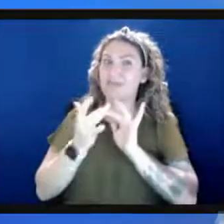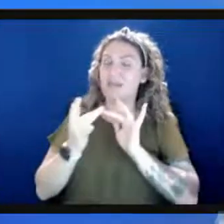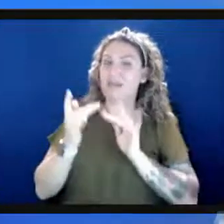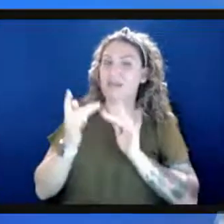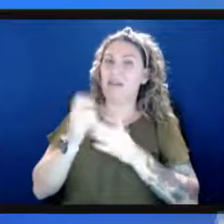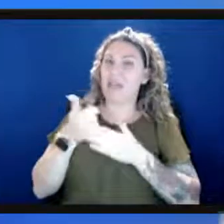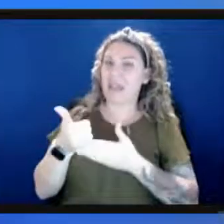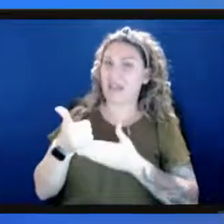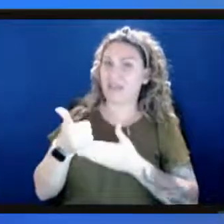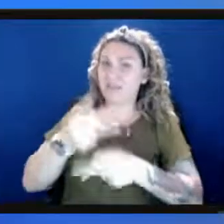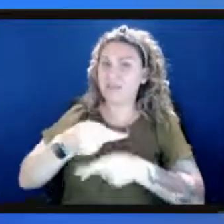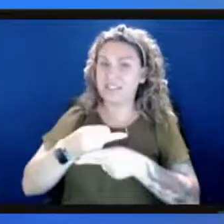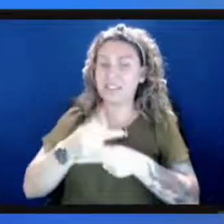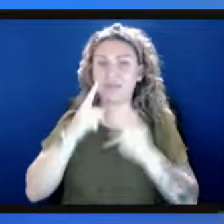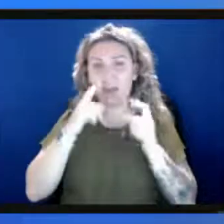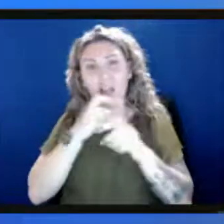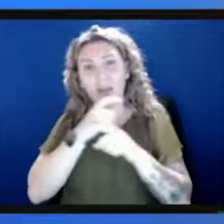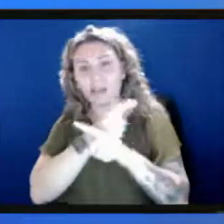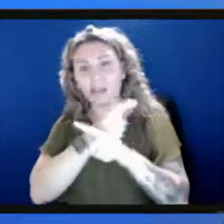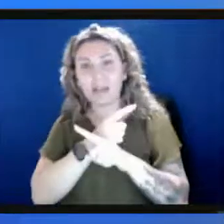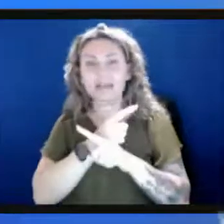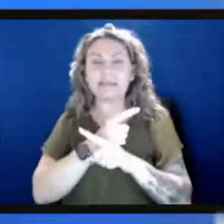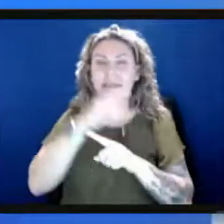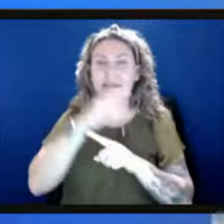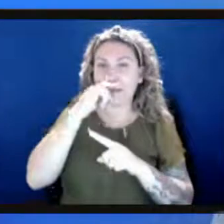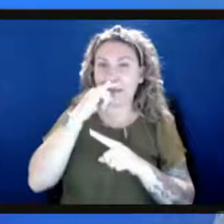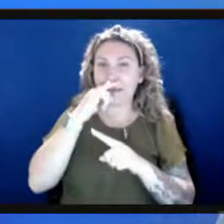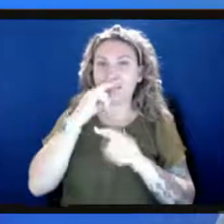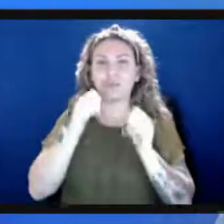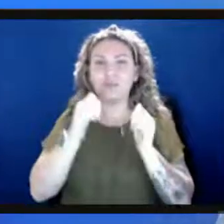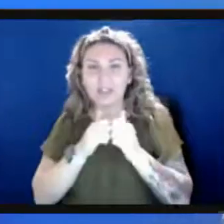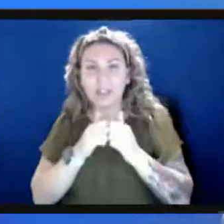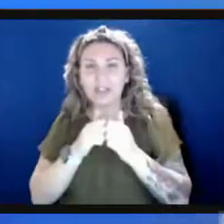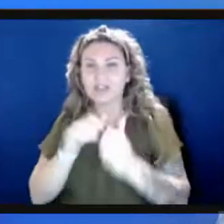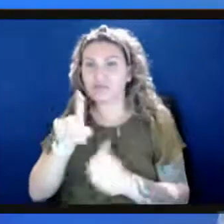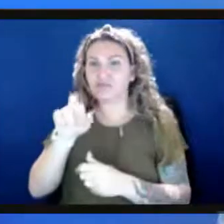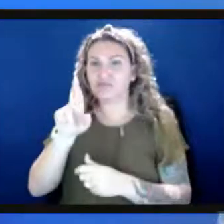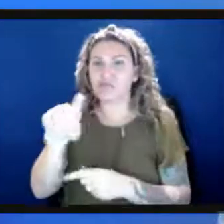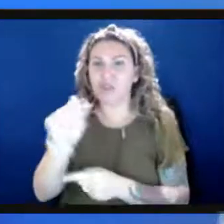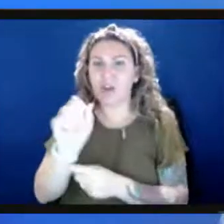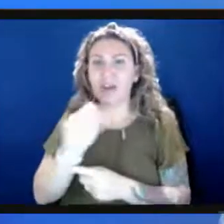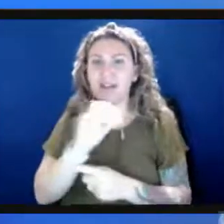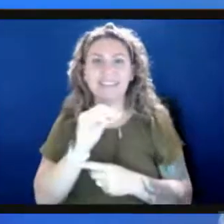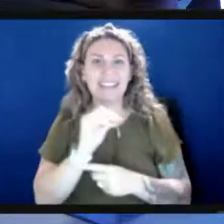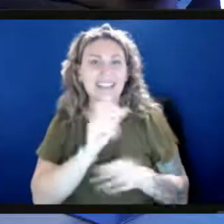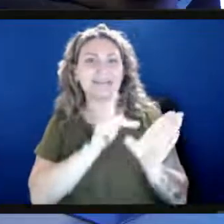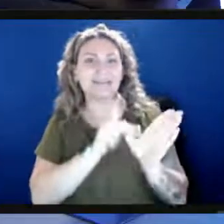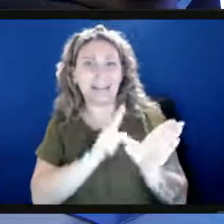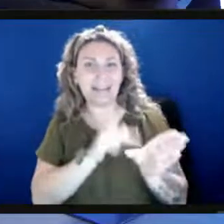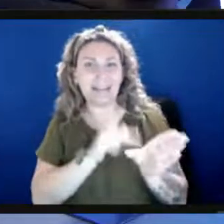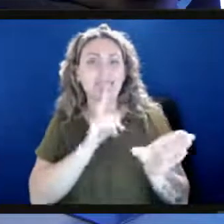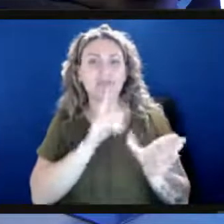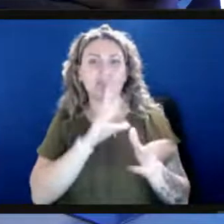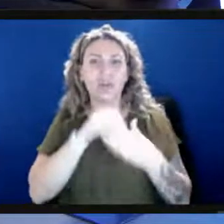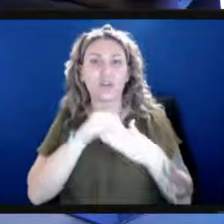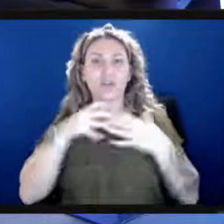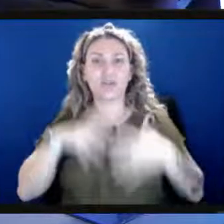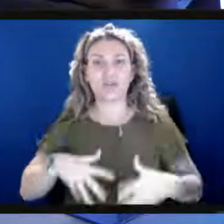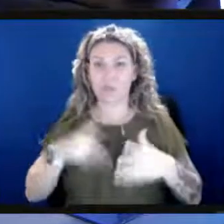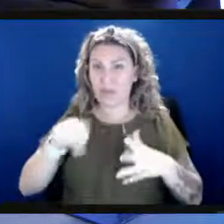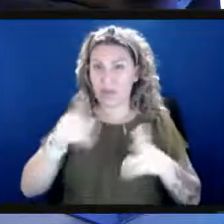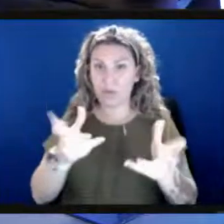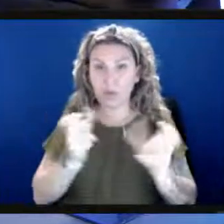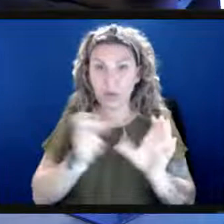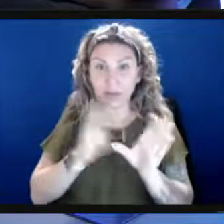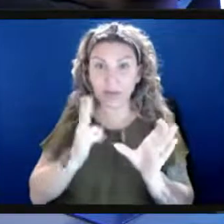complicated kids who are dealing with both a substance abuse problem as well as psychiatric issues, including depression. Do they want to get off the Oftentimes drugs? they